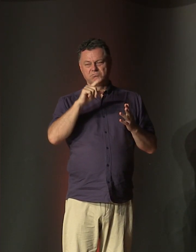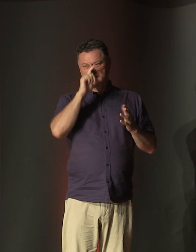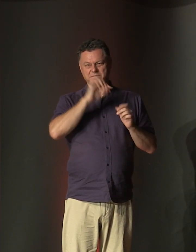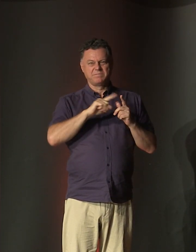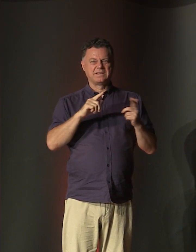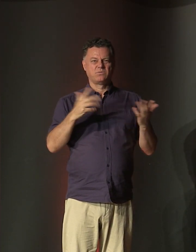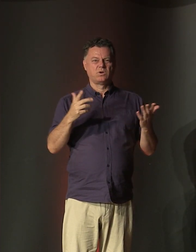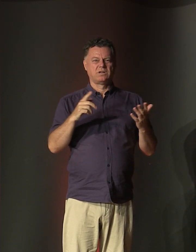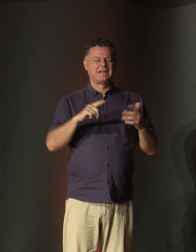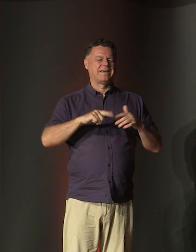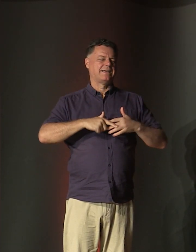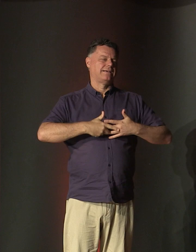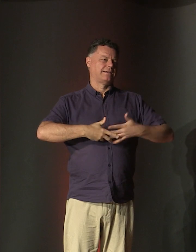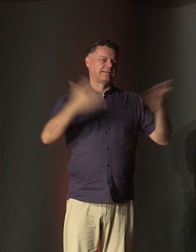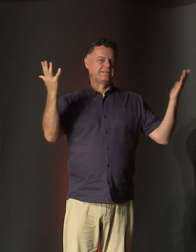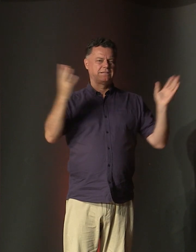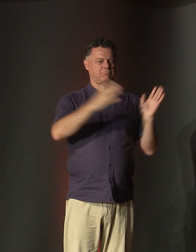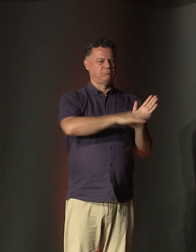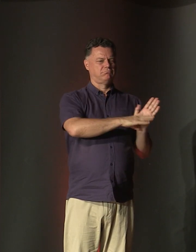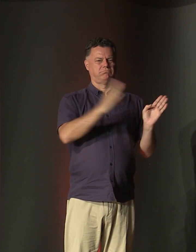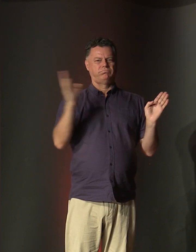be anything.